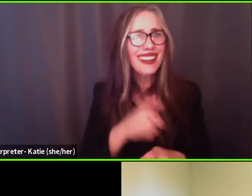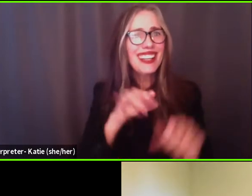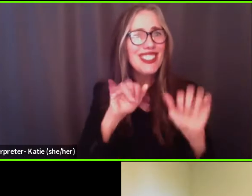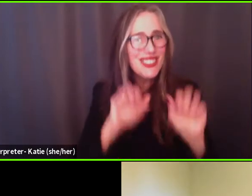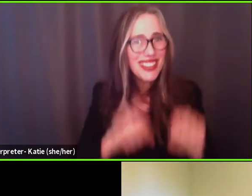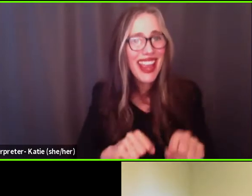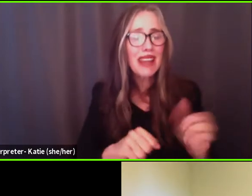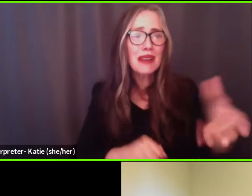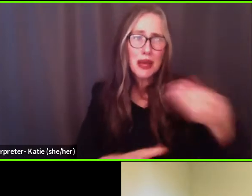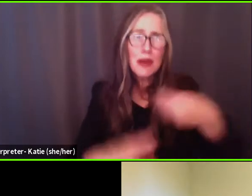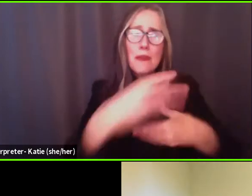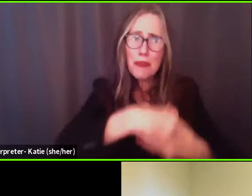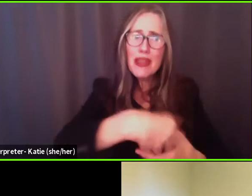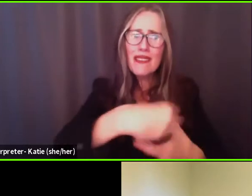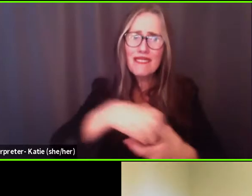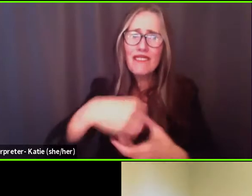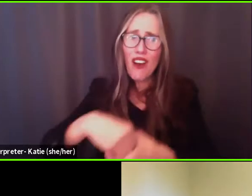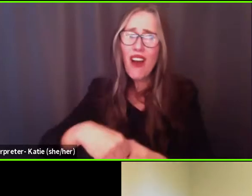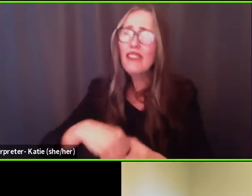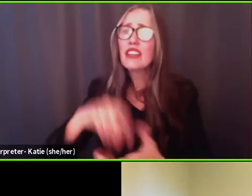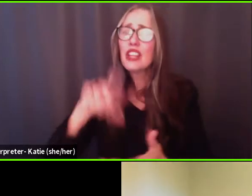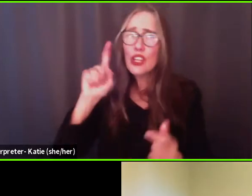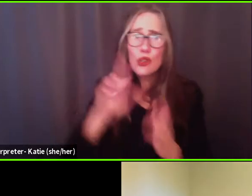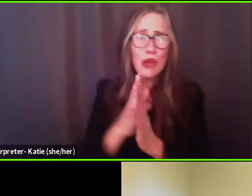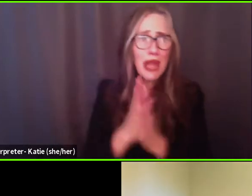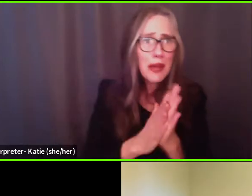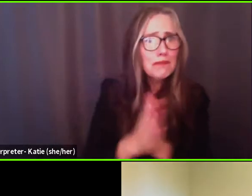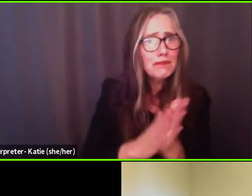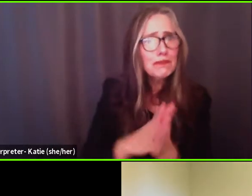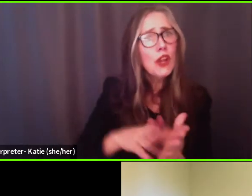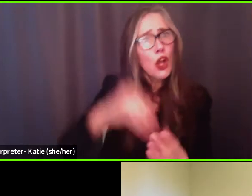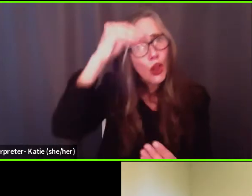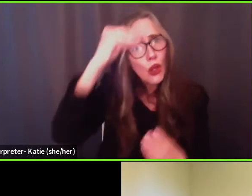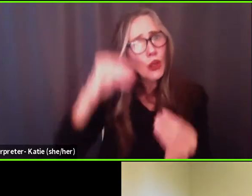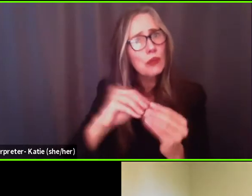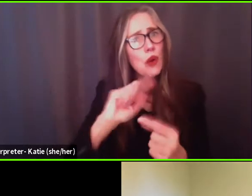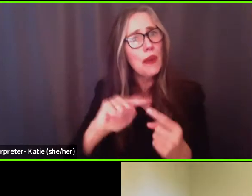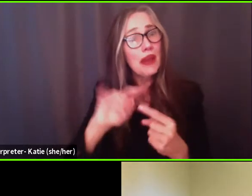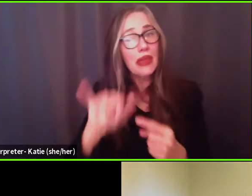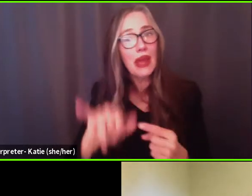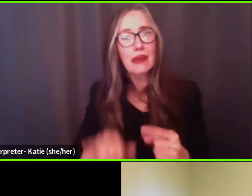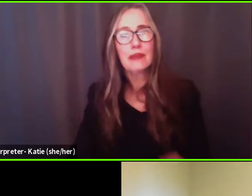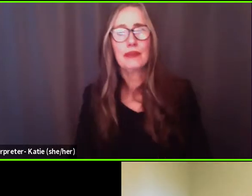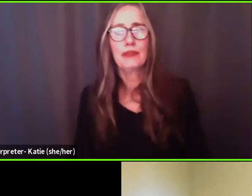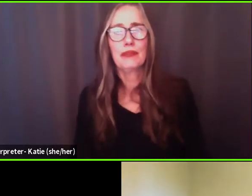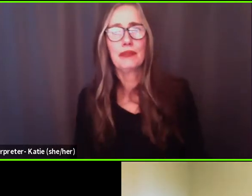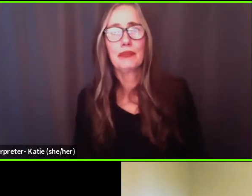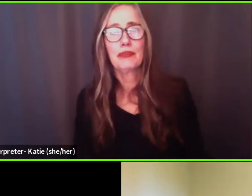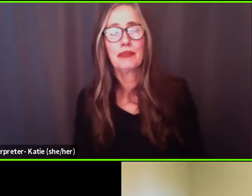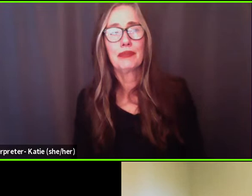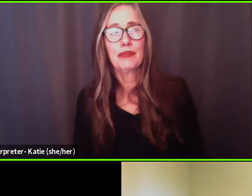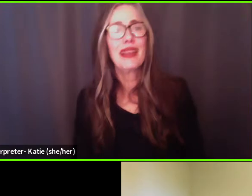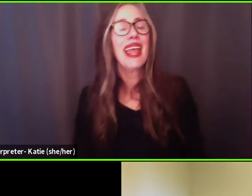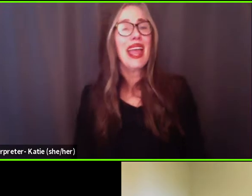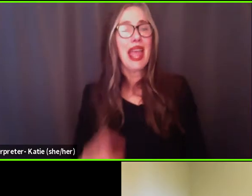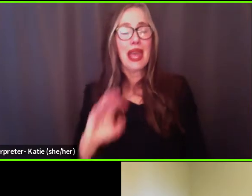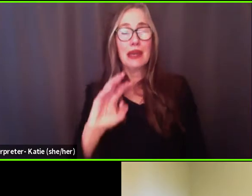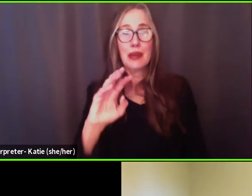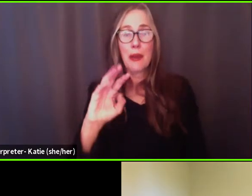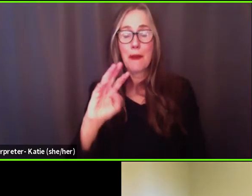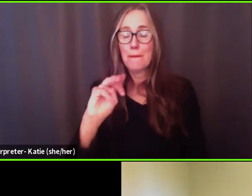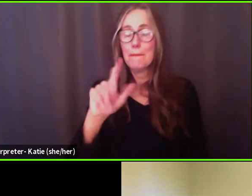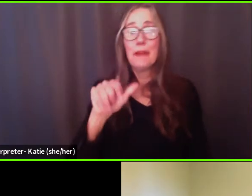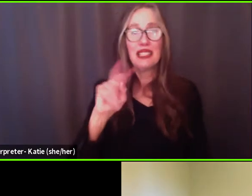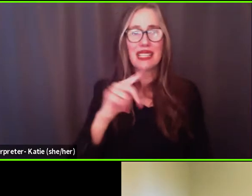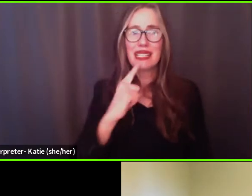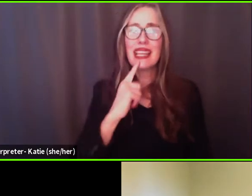know be involved and i appreciate the emphasis on education and as much as anything it's actually a political project because i think